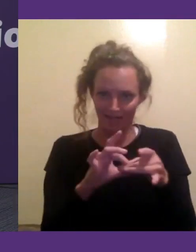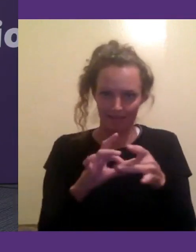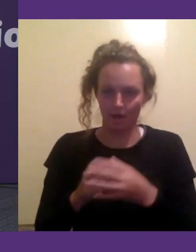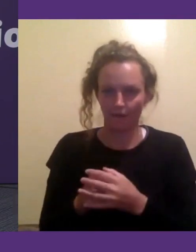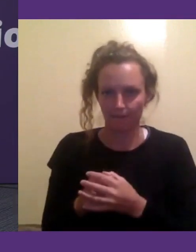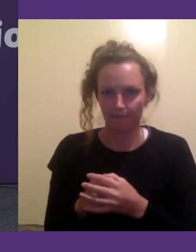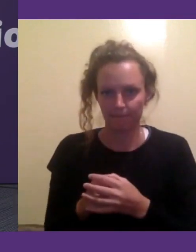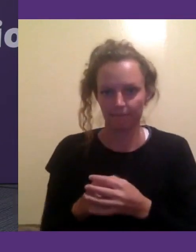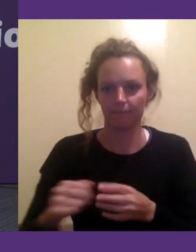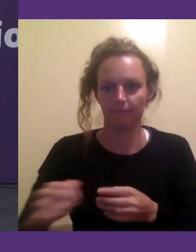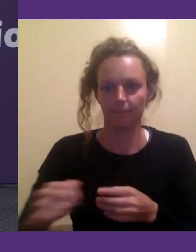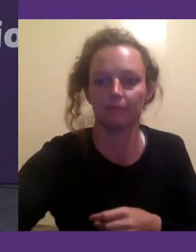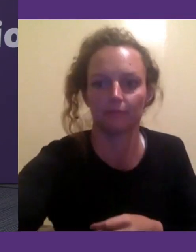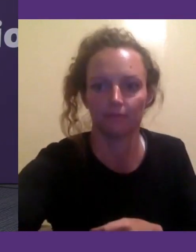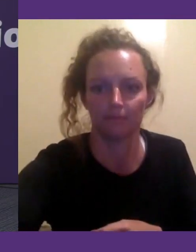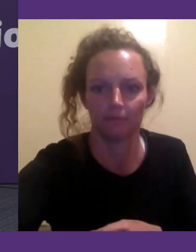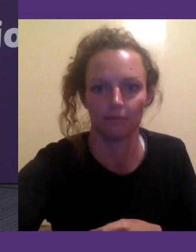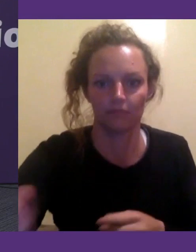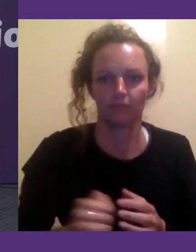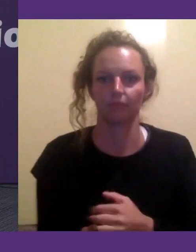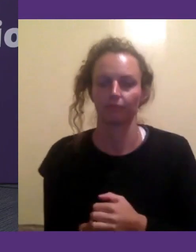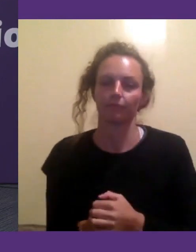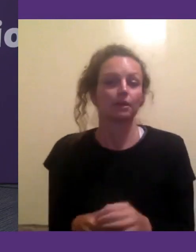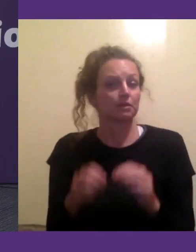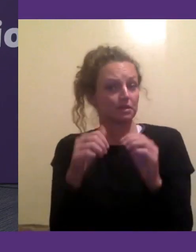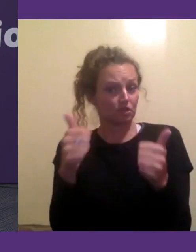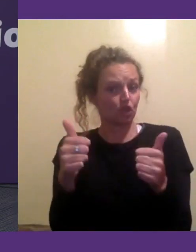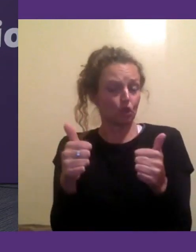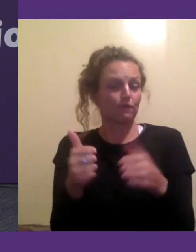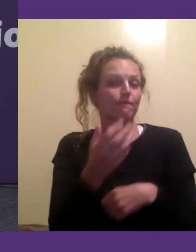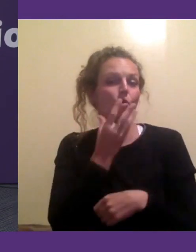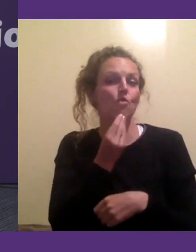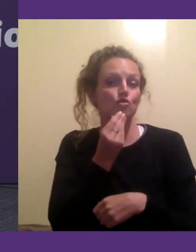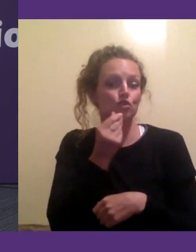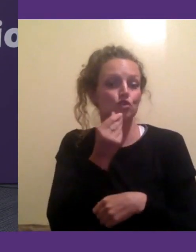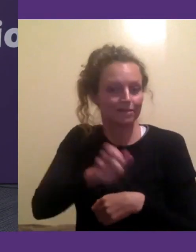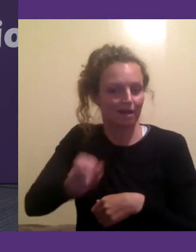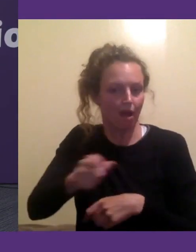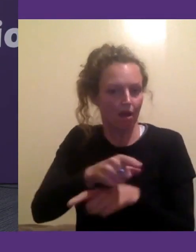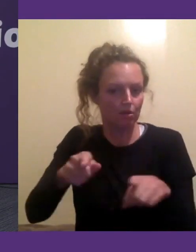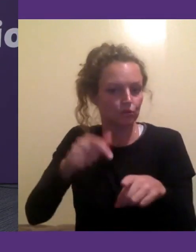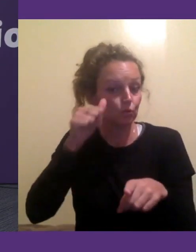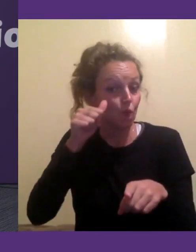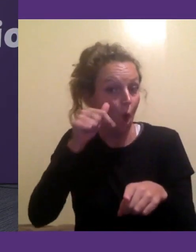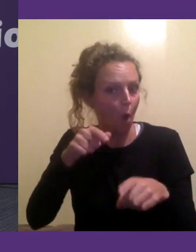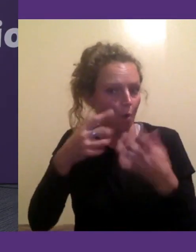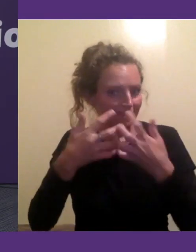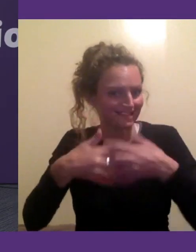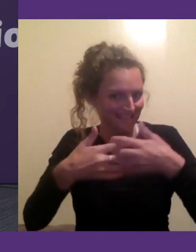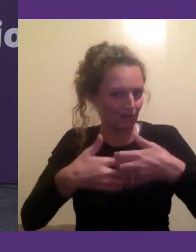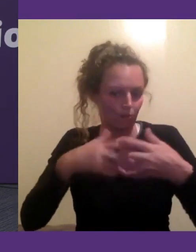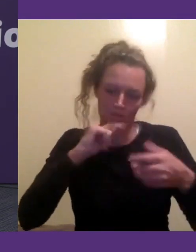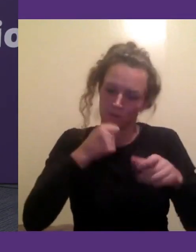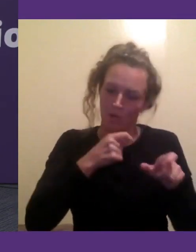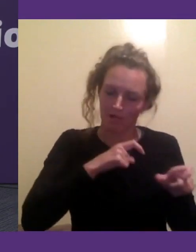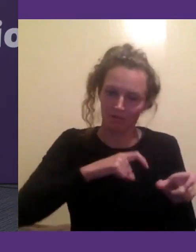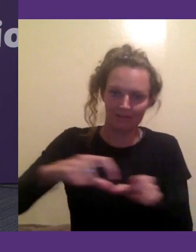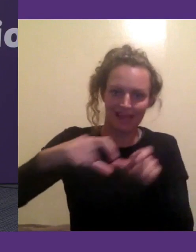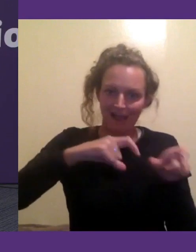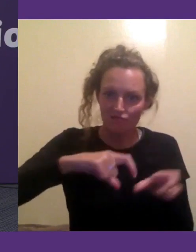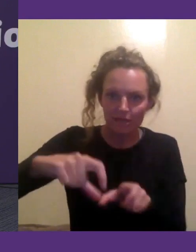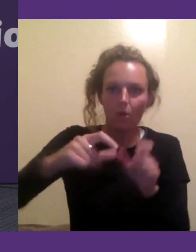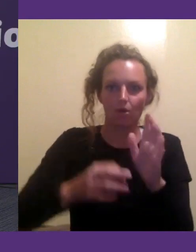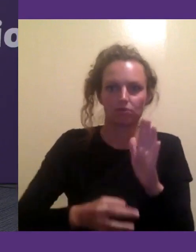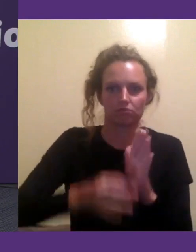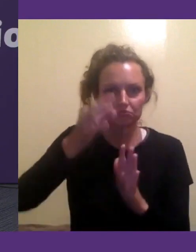for the user to know that this convention will be consistent. I guess that's part of the tension in the sense of commercial versus the